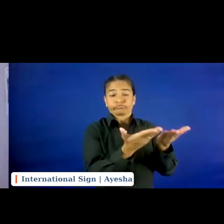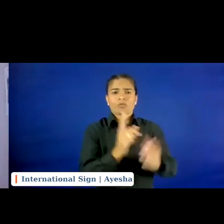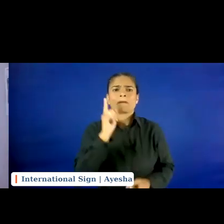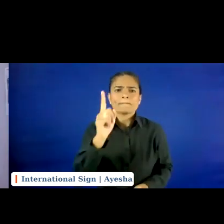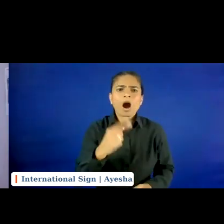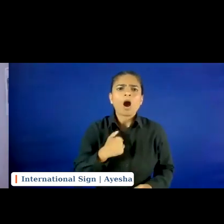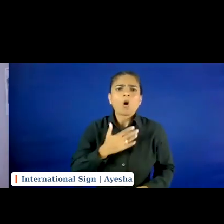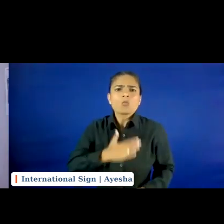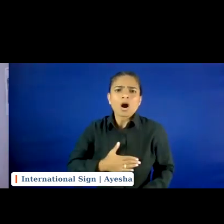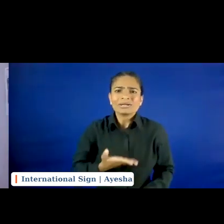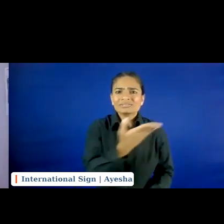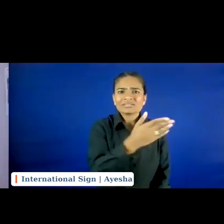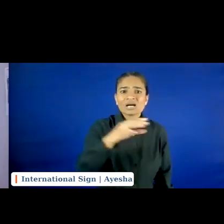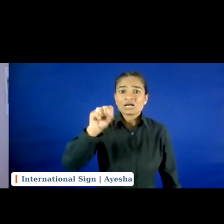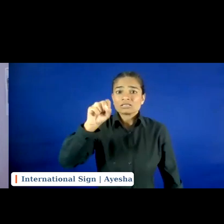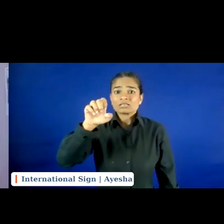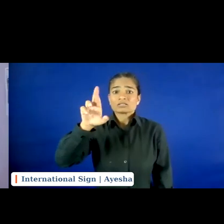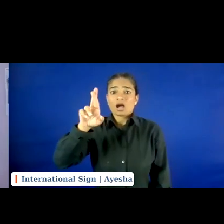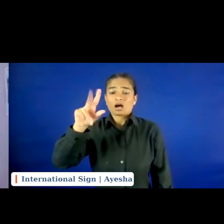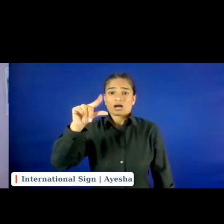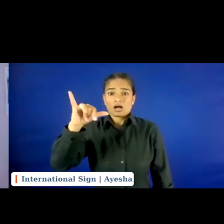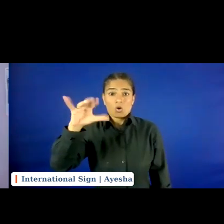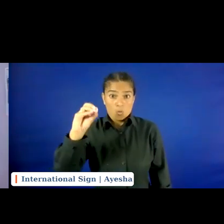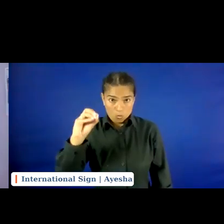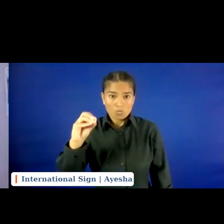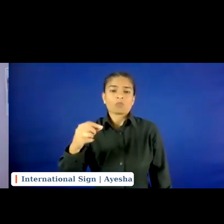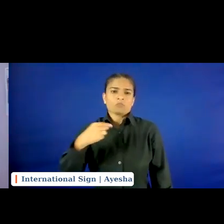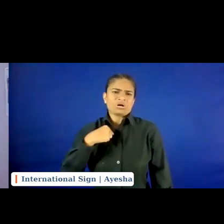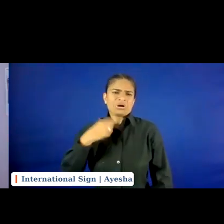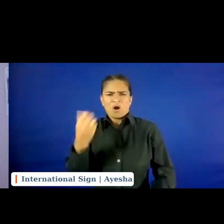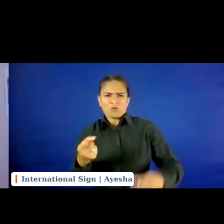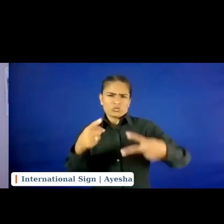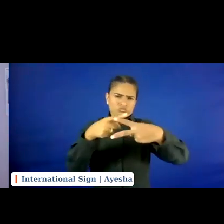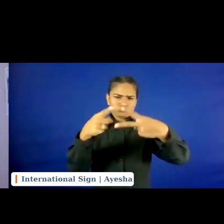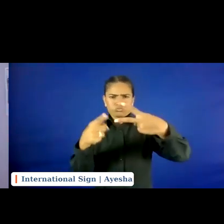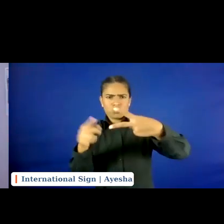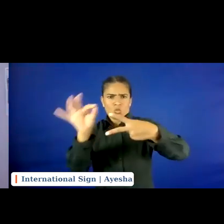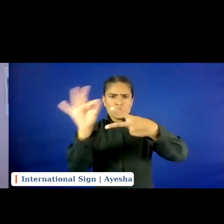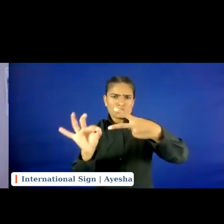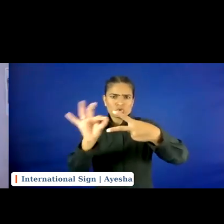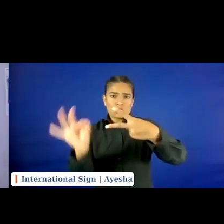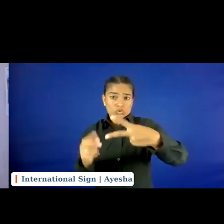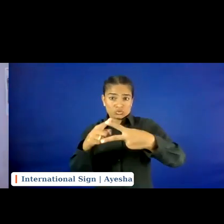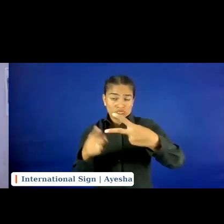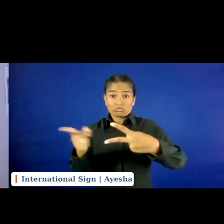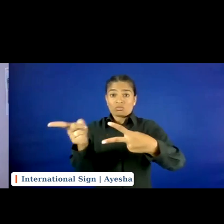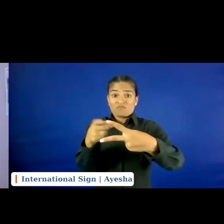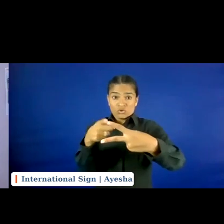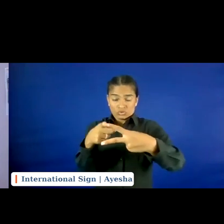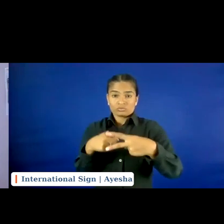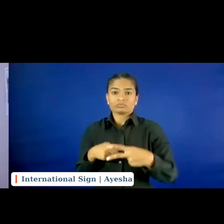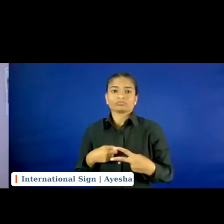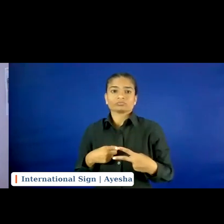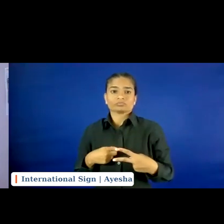have particularly about 2 or 3 questions for you. And the first one is, do you have a